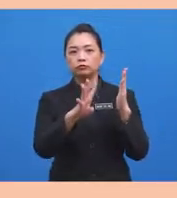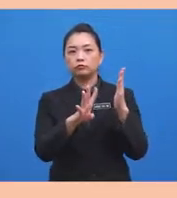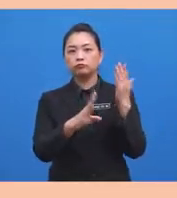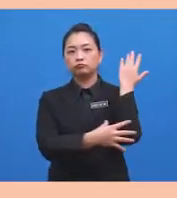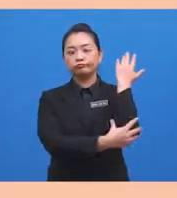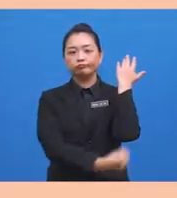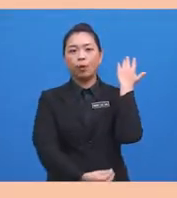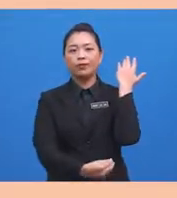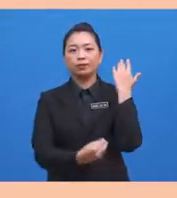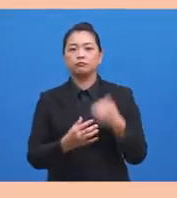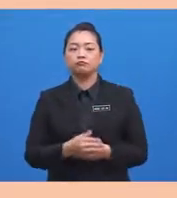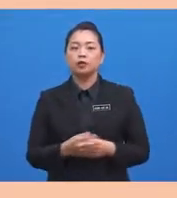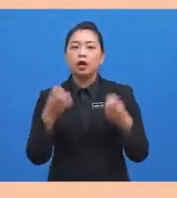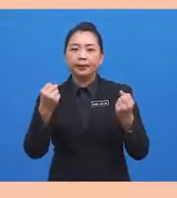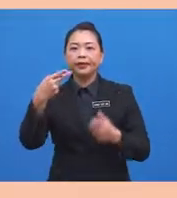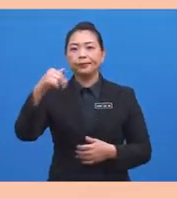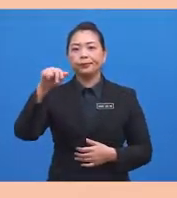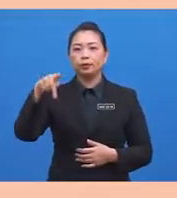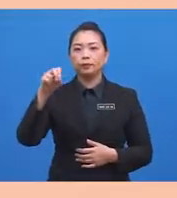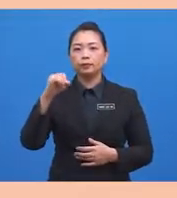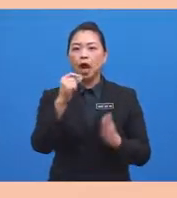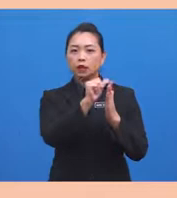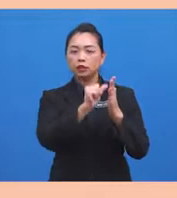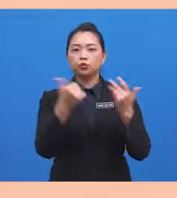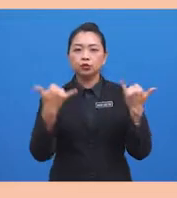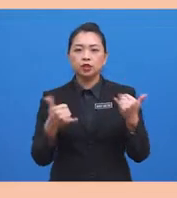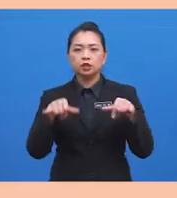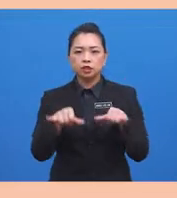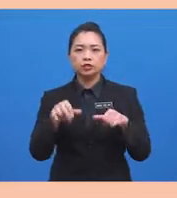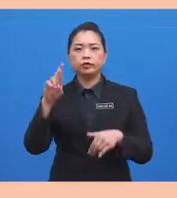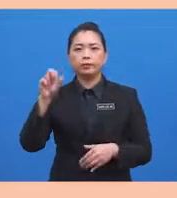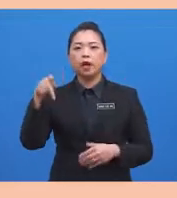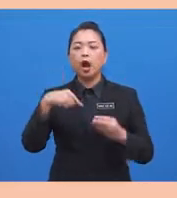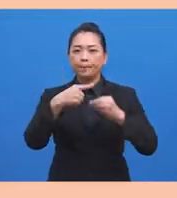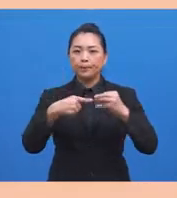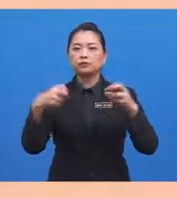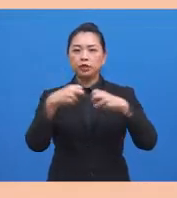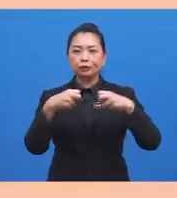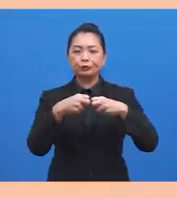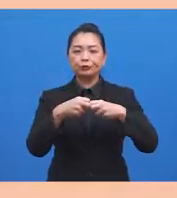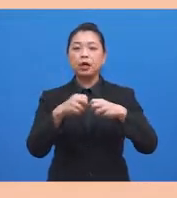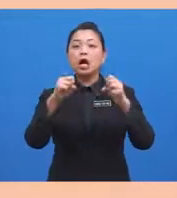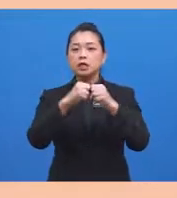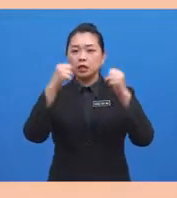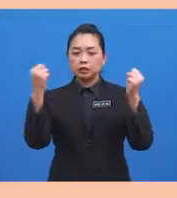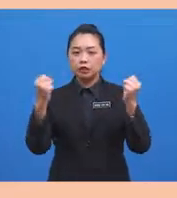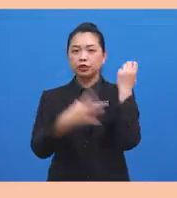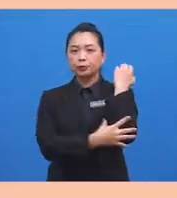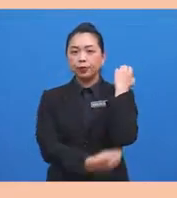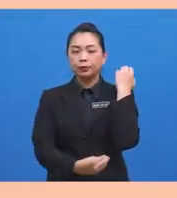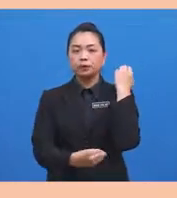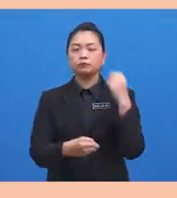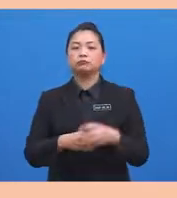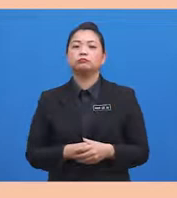hip-hop artists today still rap about issues such as poverty and violence. The meaning of poverty is a state of being